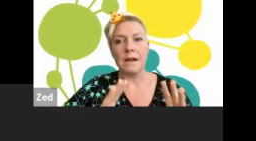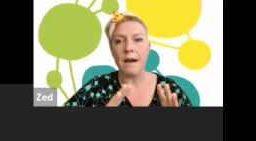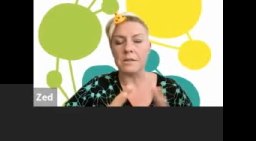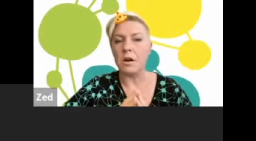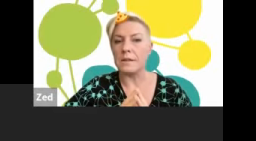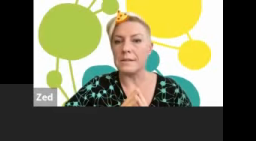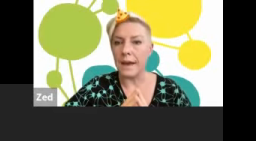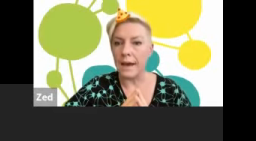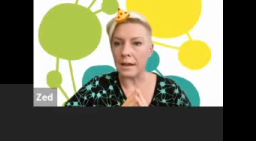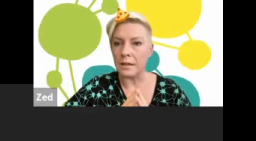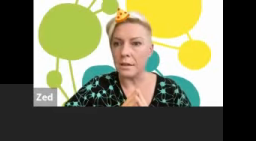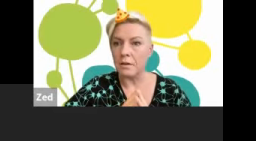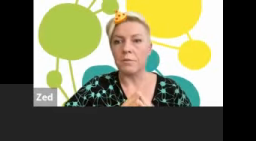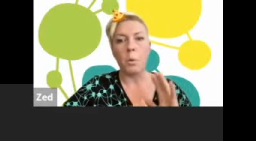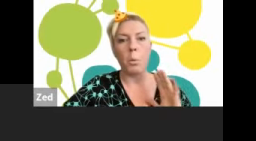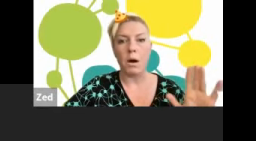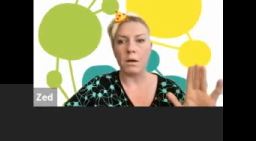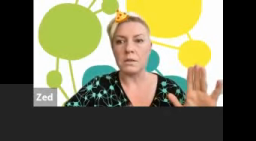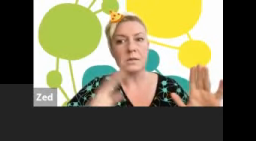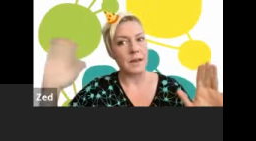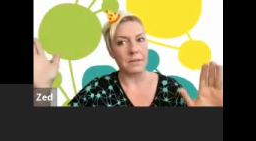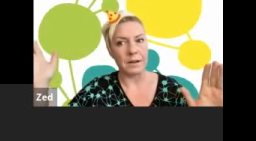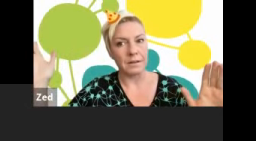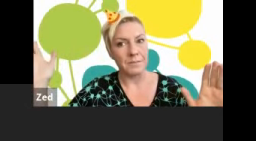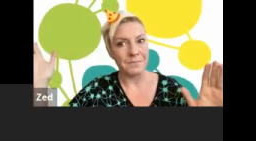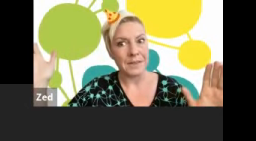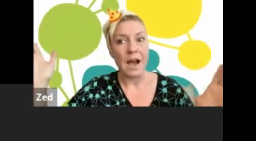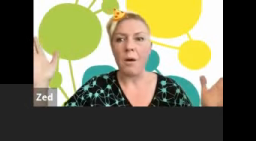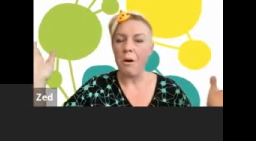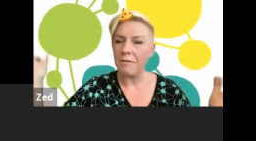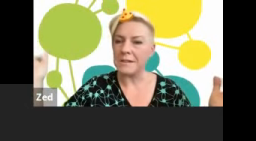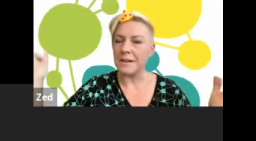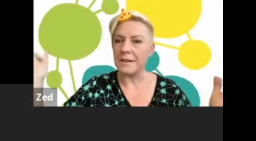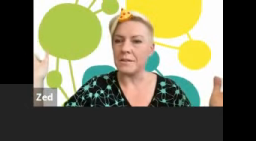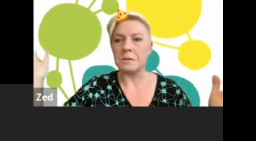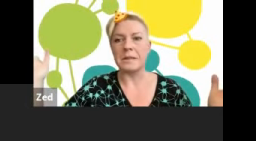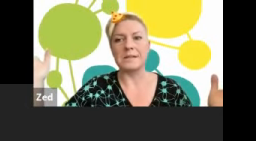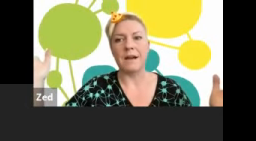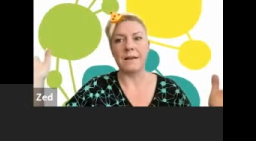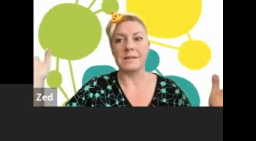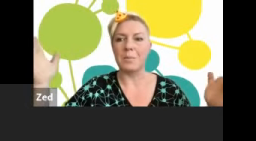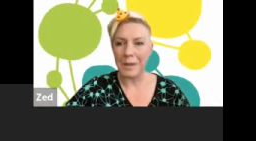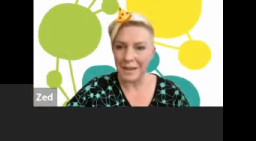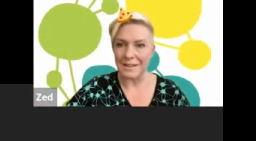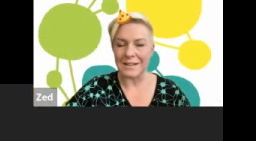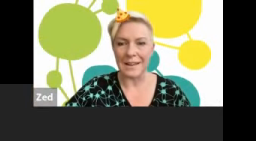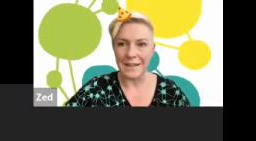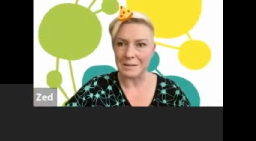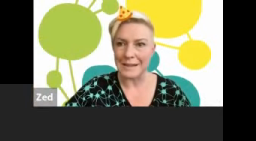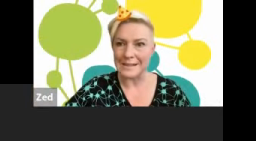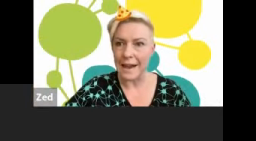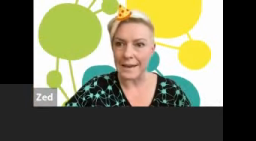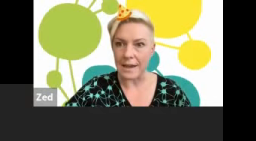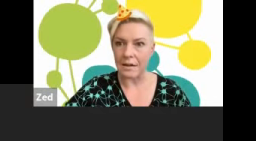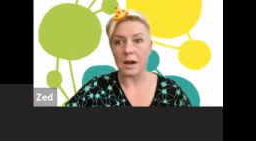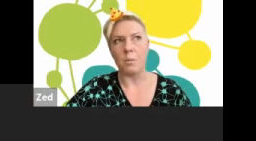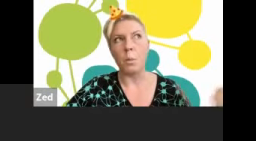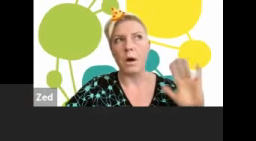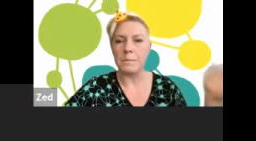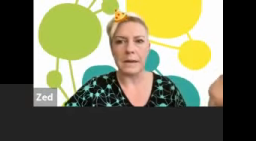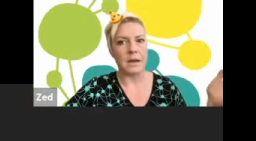these signs on a scale from 1 to 7. How often do these signs appear in their day-to-day